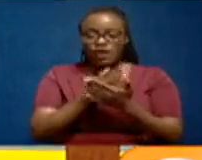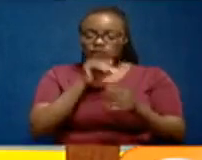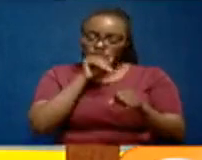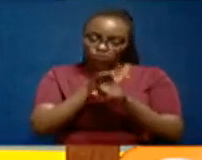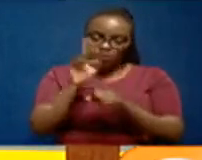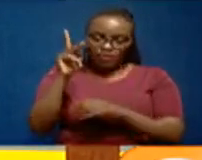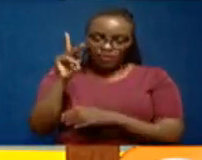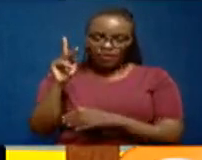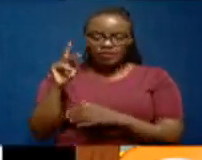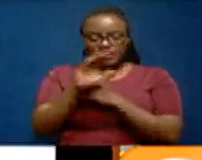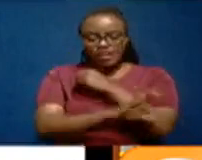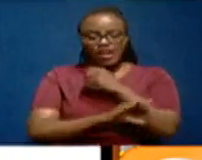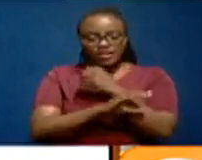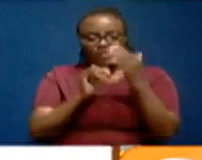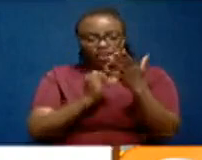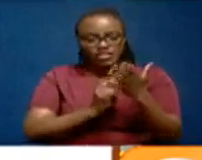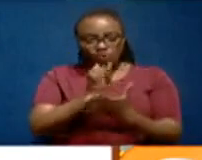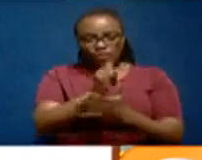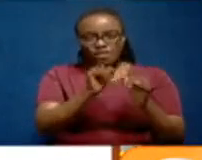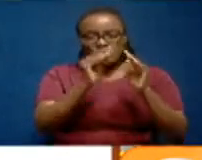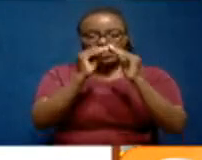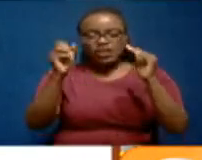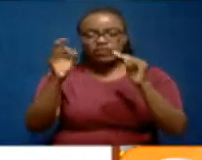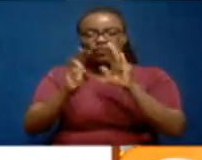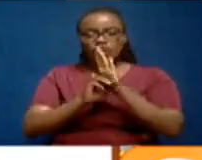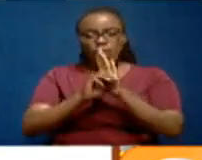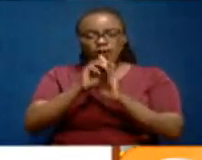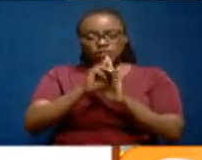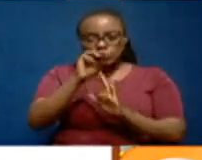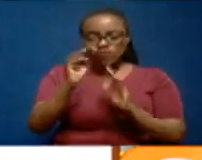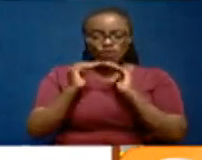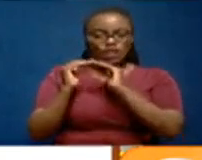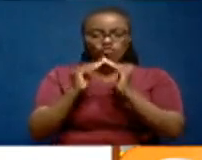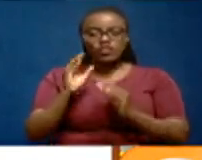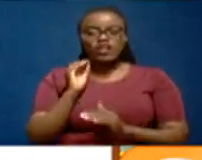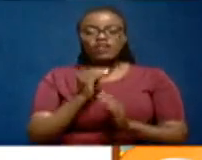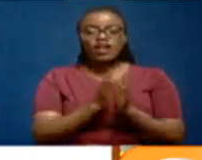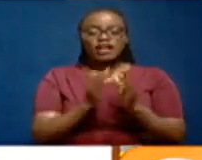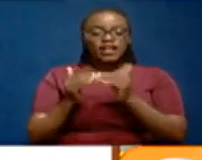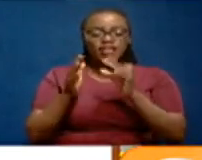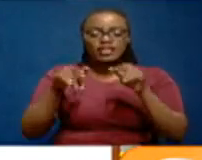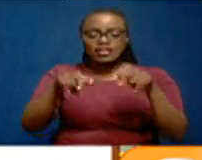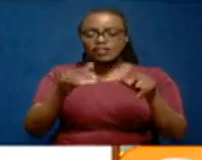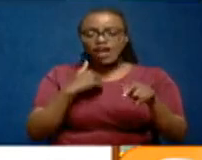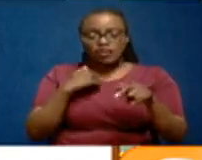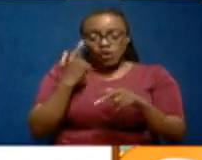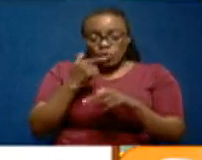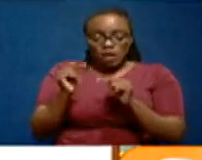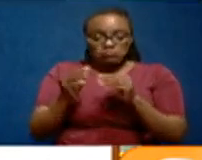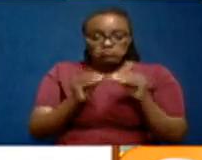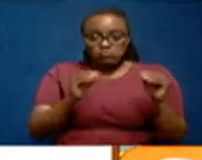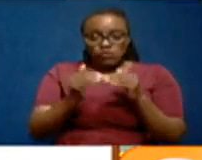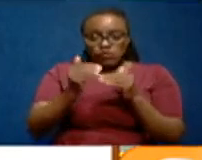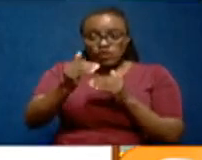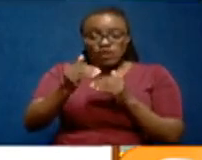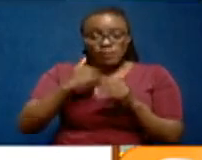the credibility, on the integrity, on the level of maturity of our democracy, and also of the leaders seeking office. But going forward,